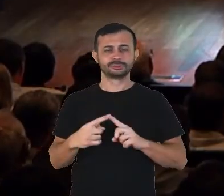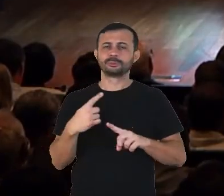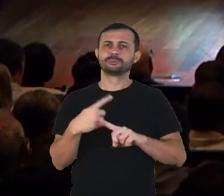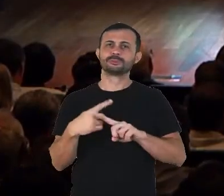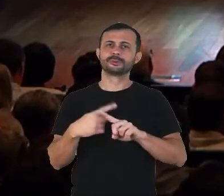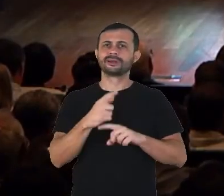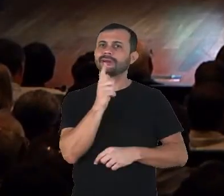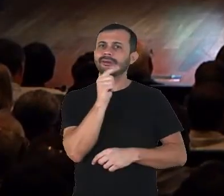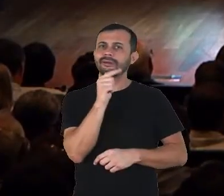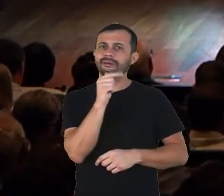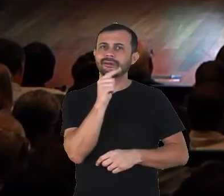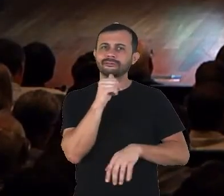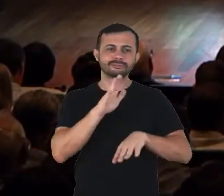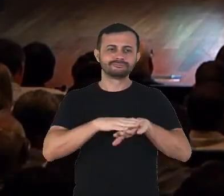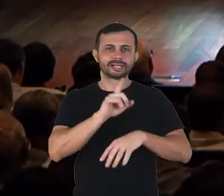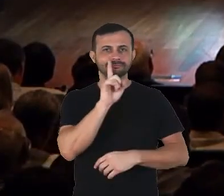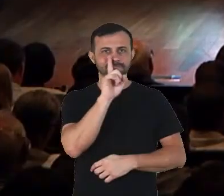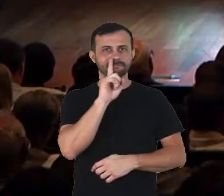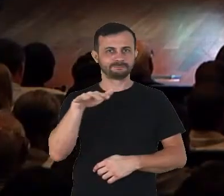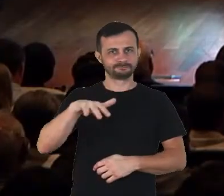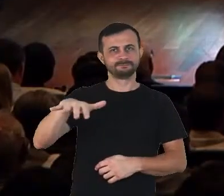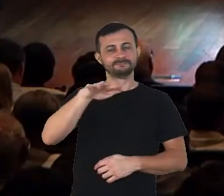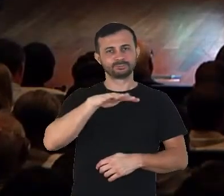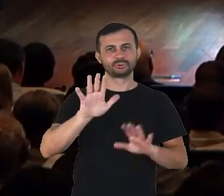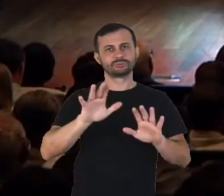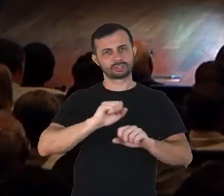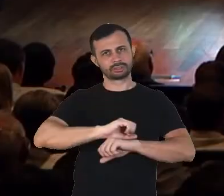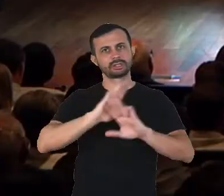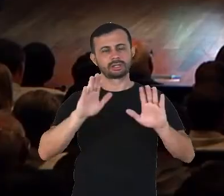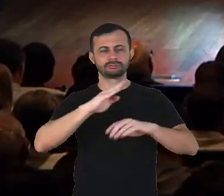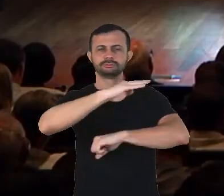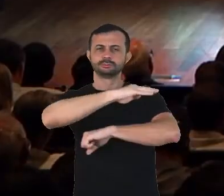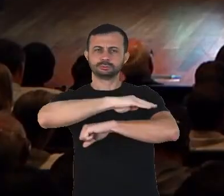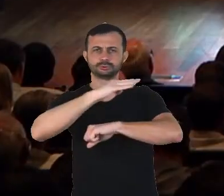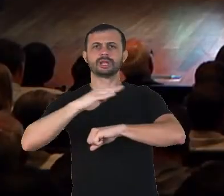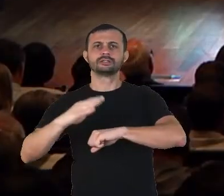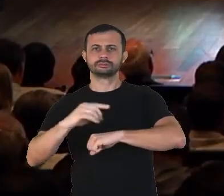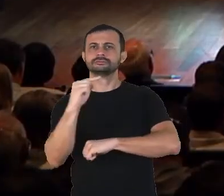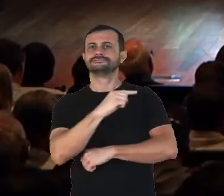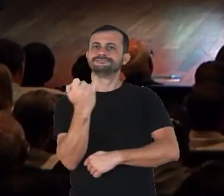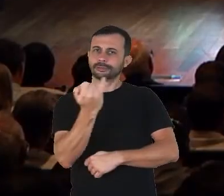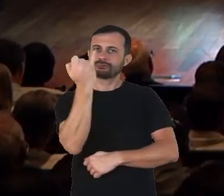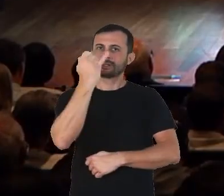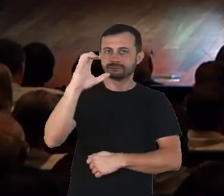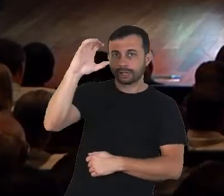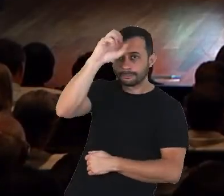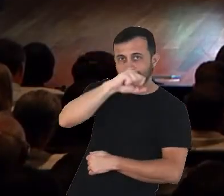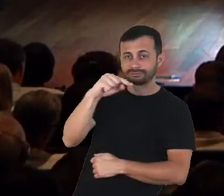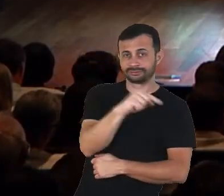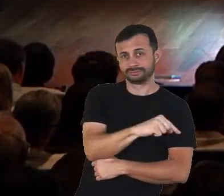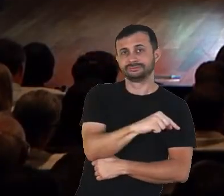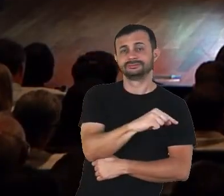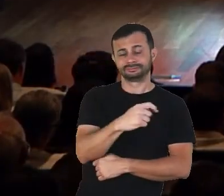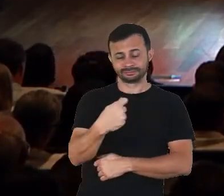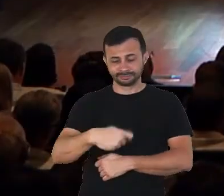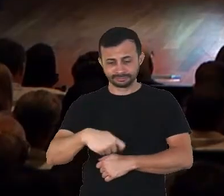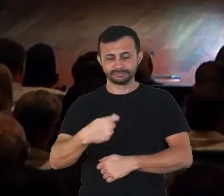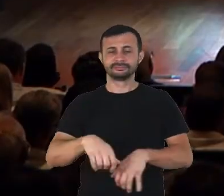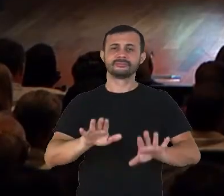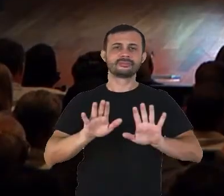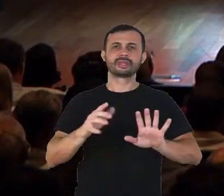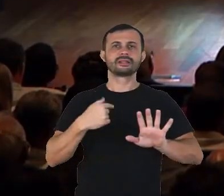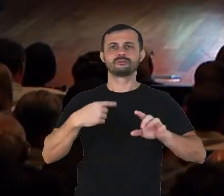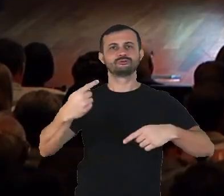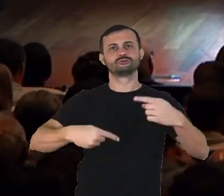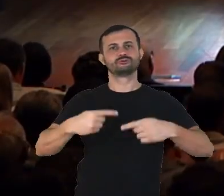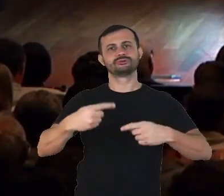very important, and it's a big lesson to learn, but I didn't discuss about many others, right? I didn't discuss about Mount